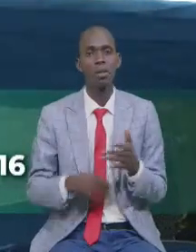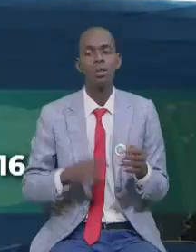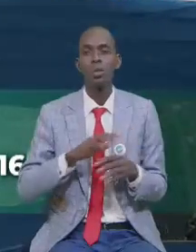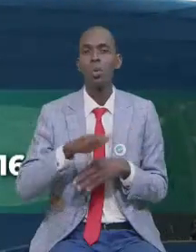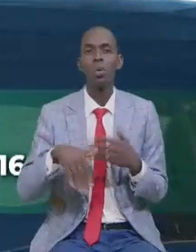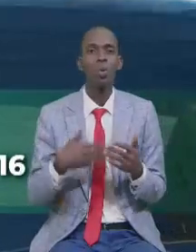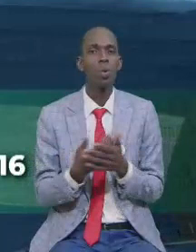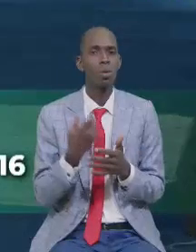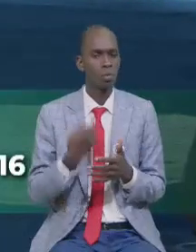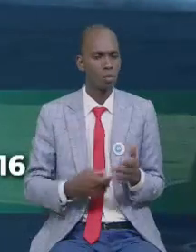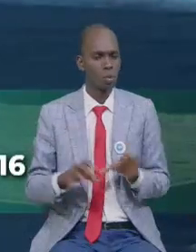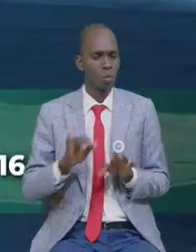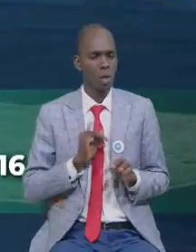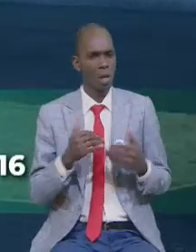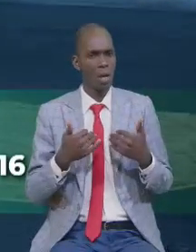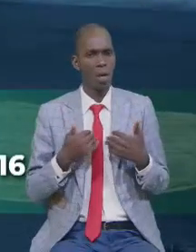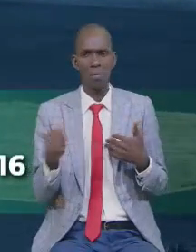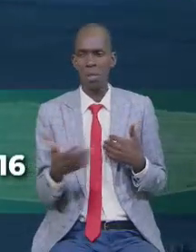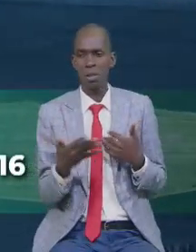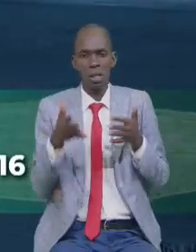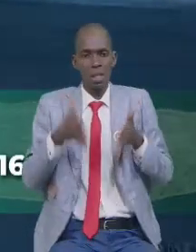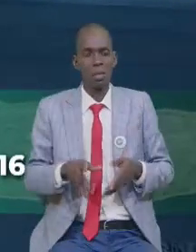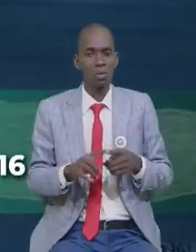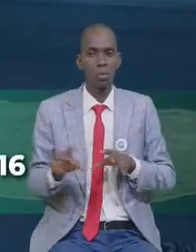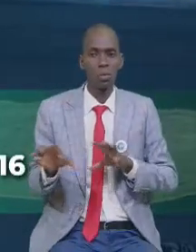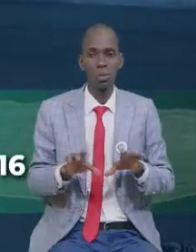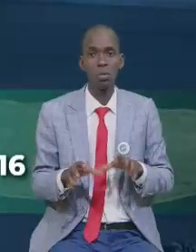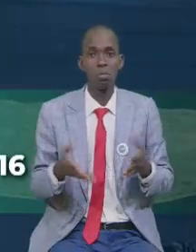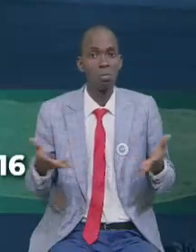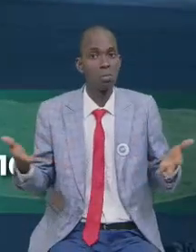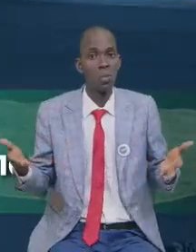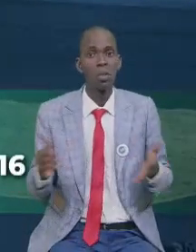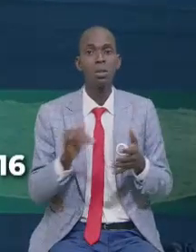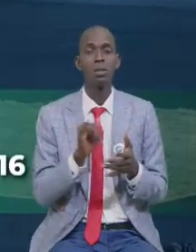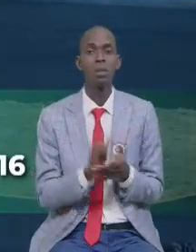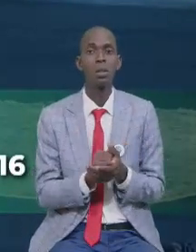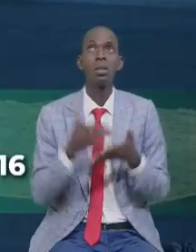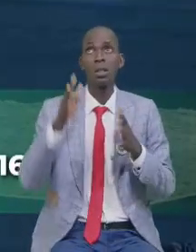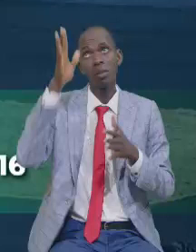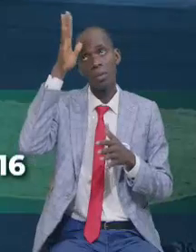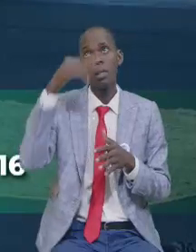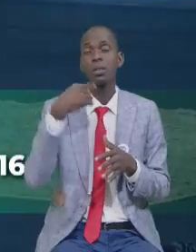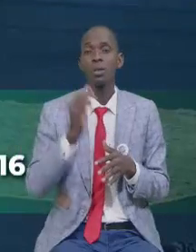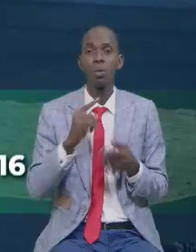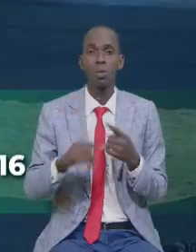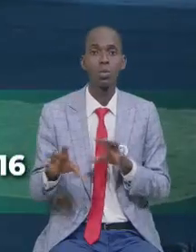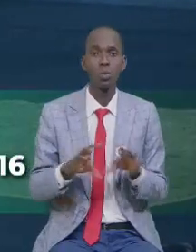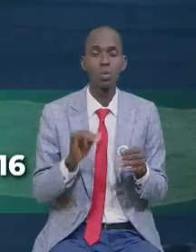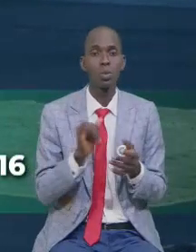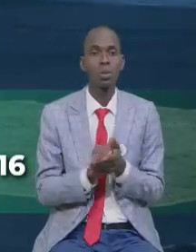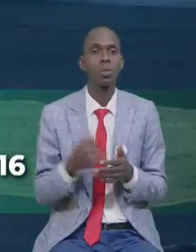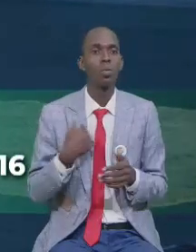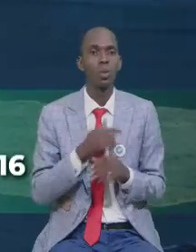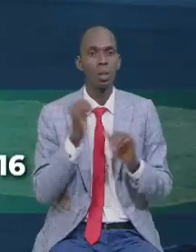Do I have anything to do? Let the Father say what we have to do so that we become the sons and